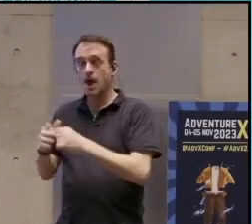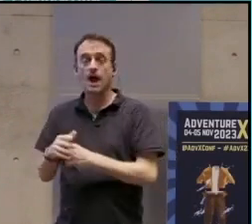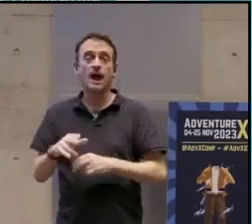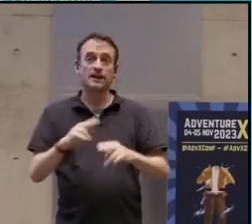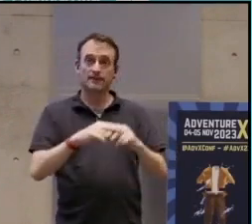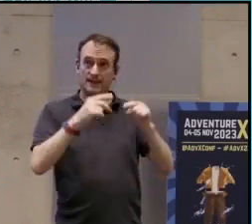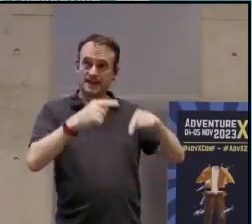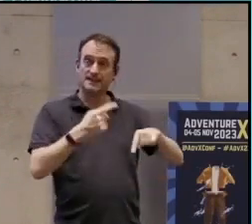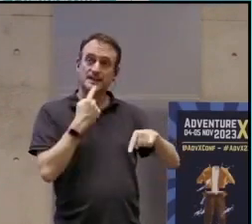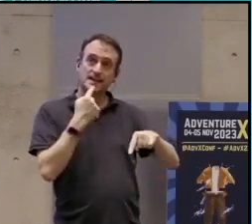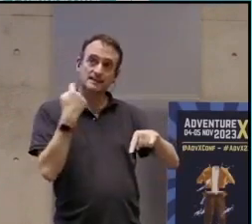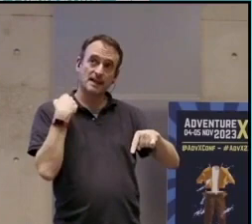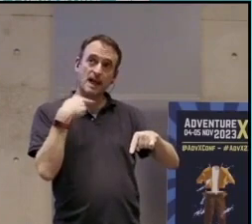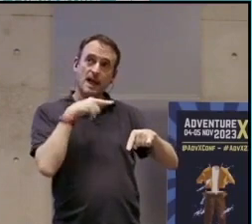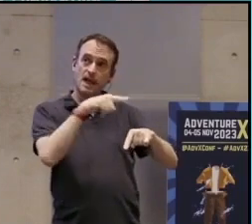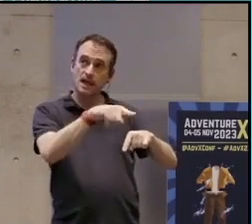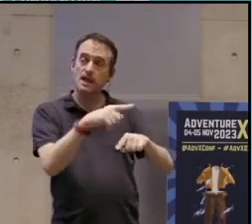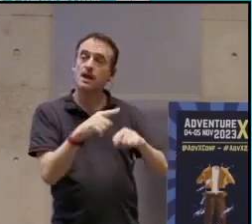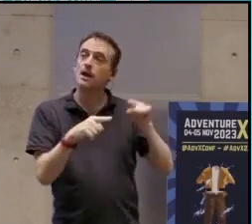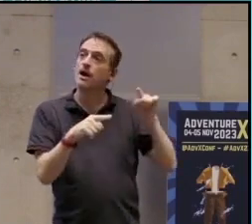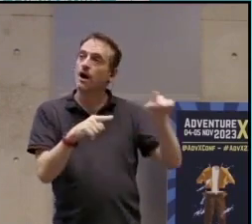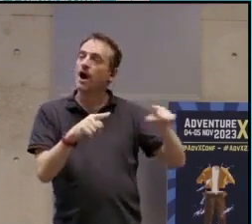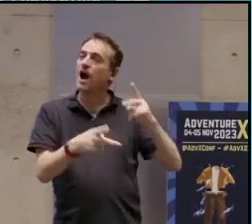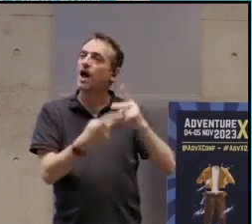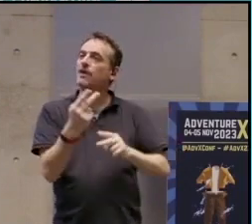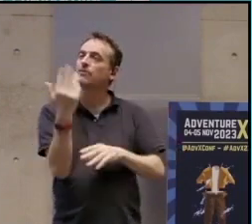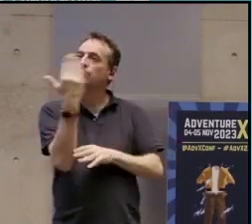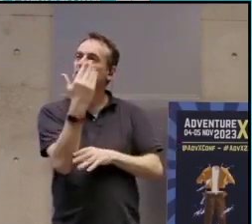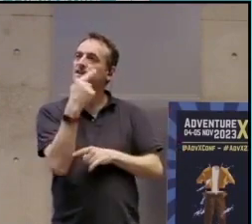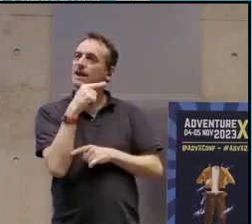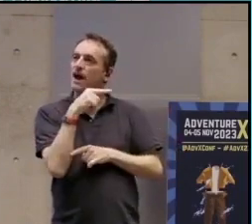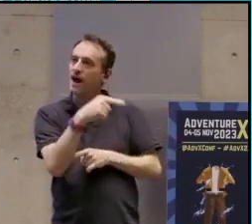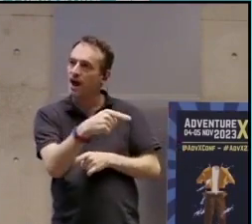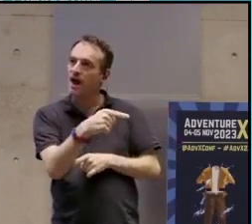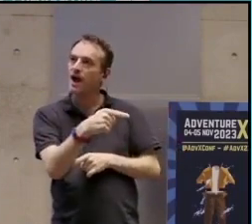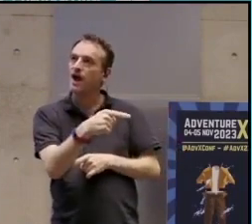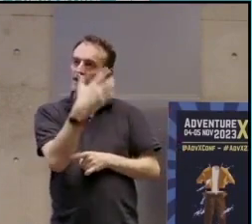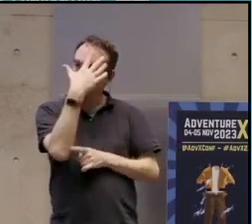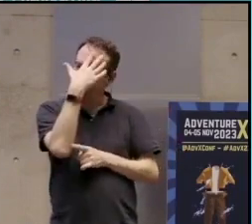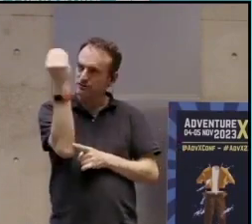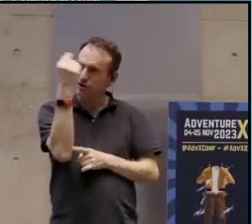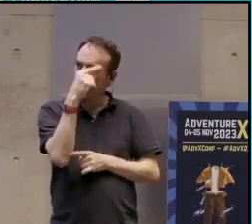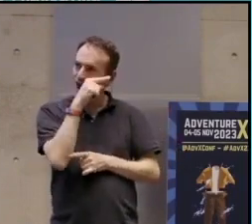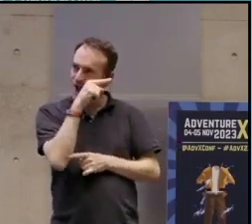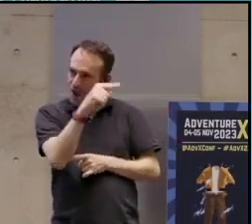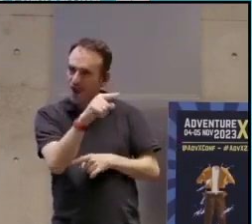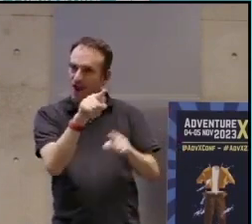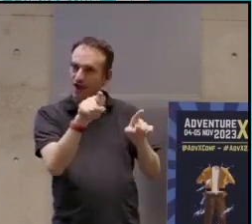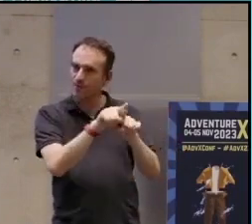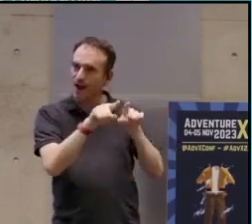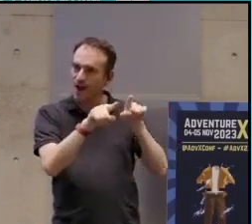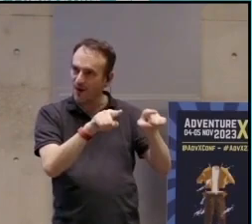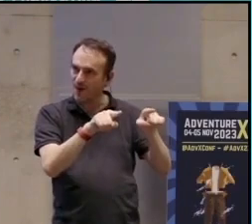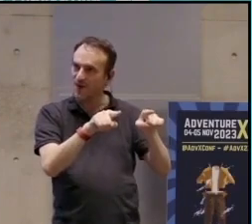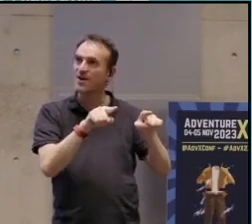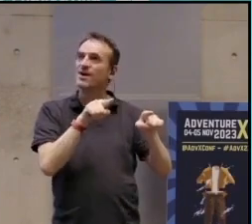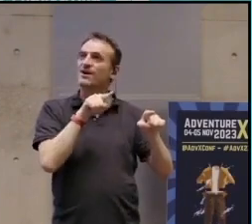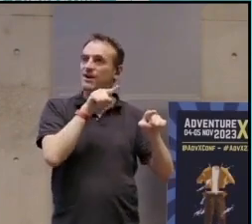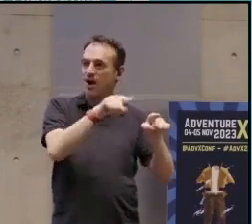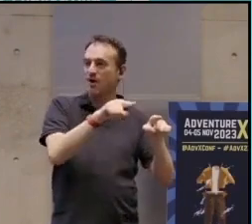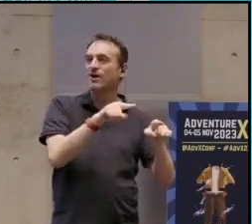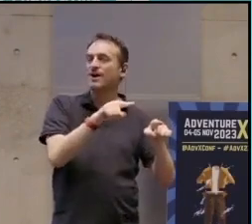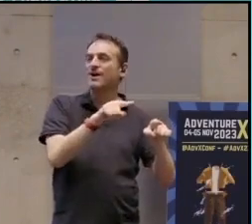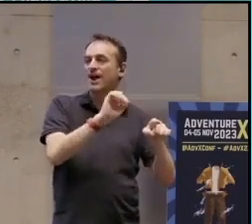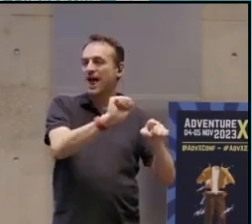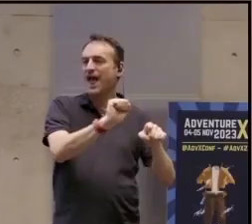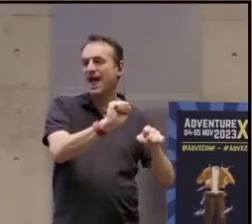will spot a bit of a pattern there. So basically, if you make a game about dementia, your odds of getting nominated are quite high.